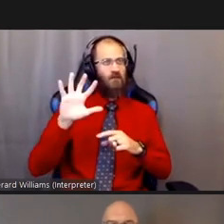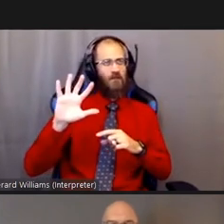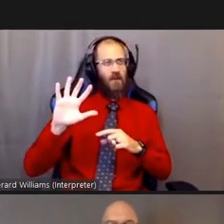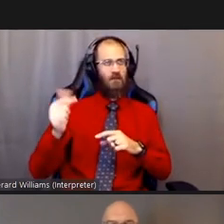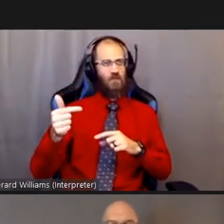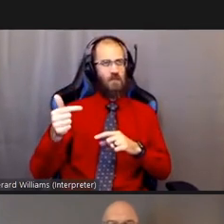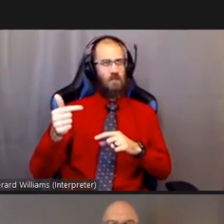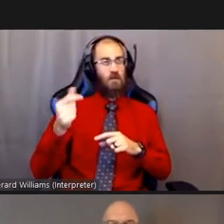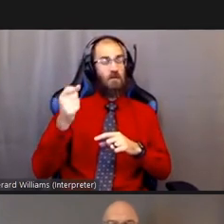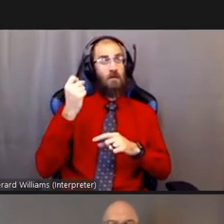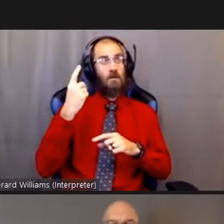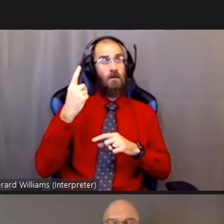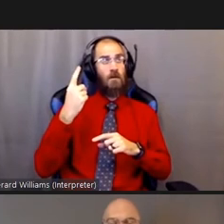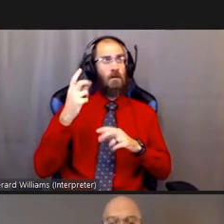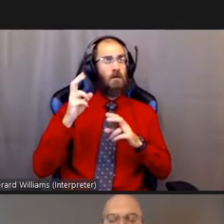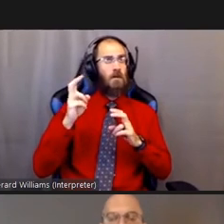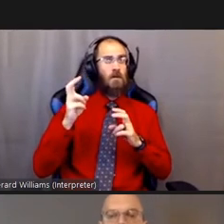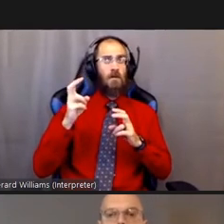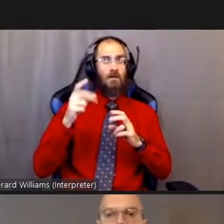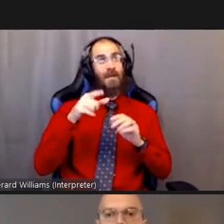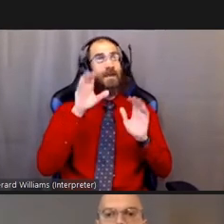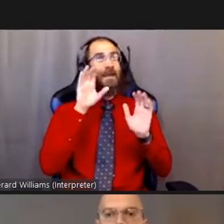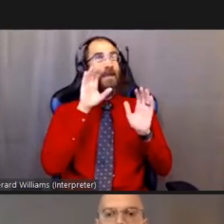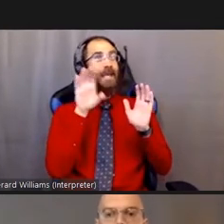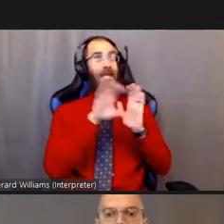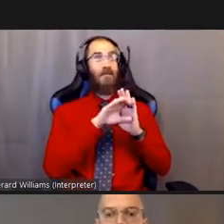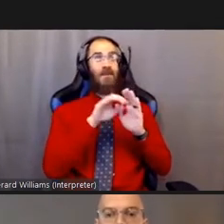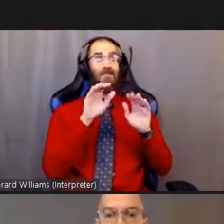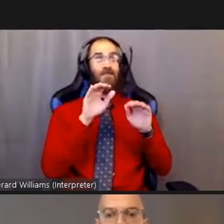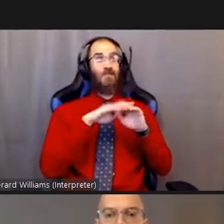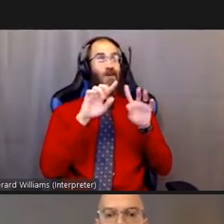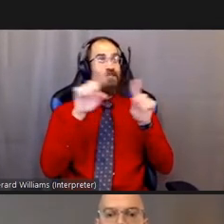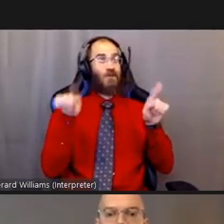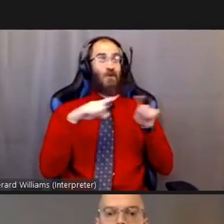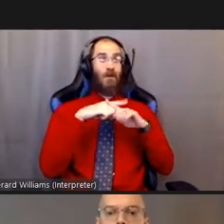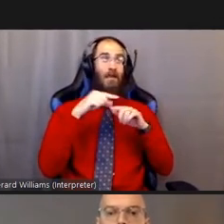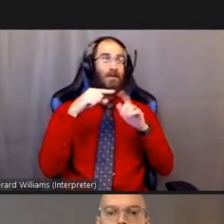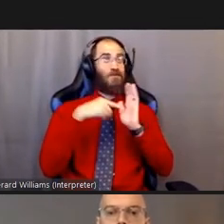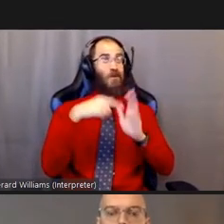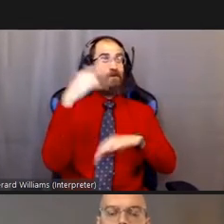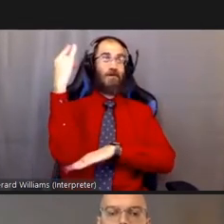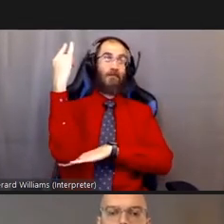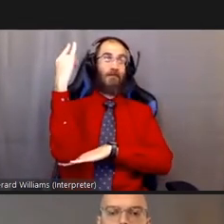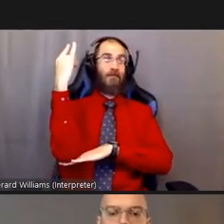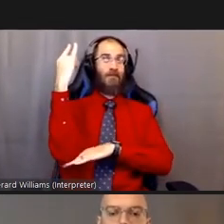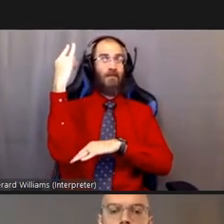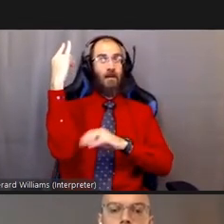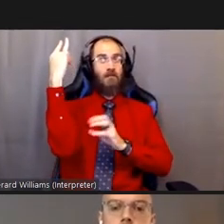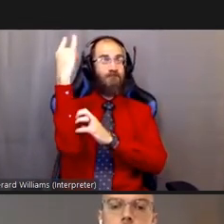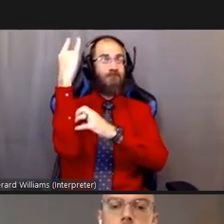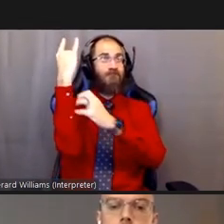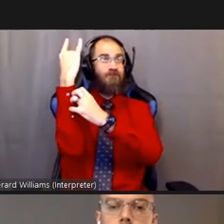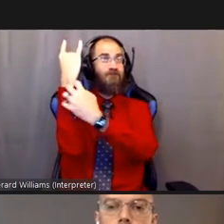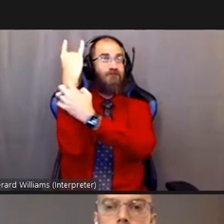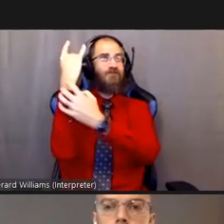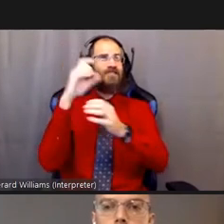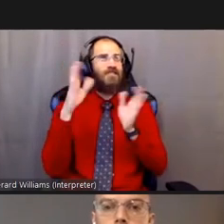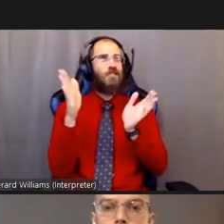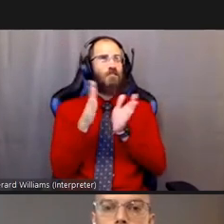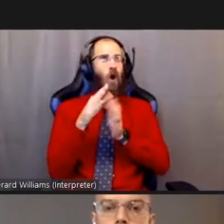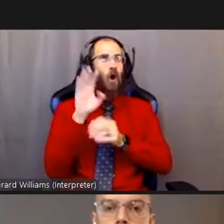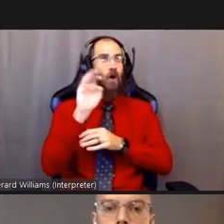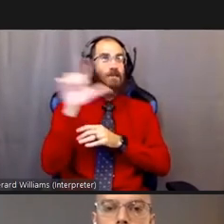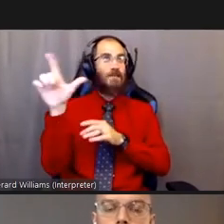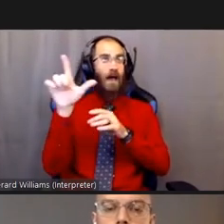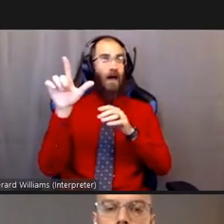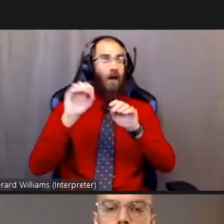just, as you'll see from the image on the screen, towers with small cell transmitters. There's